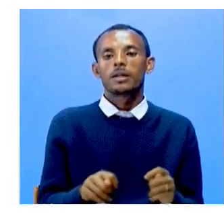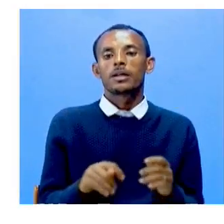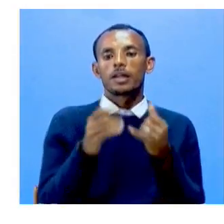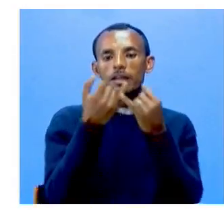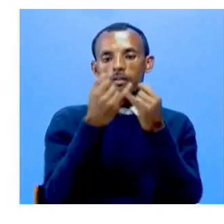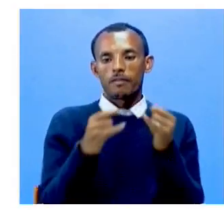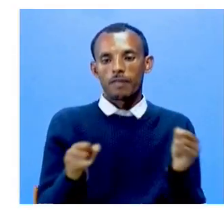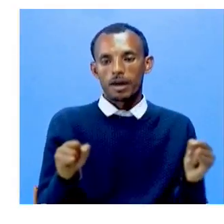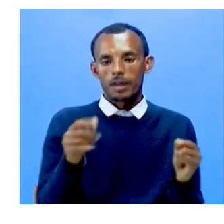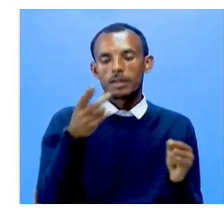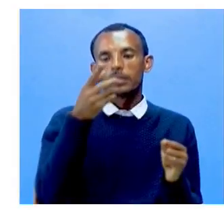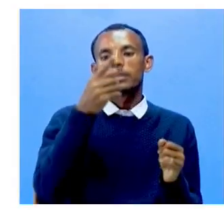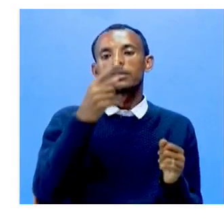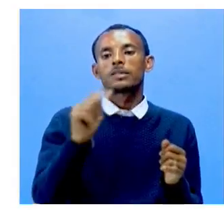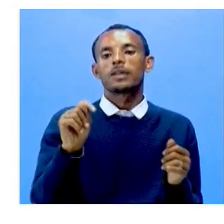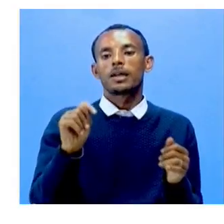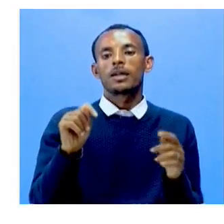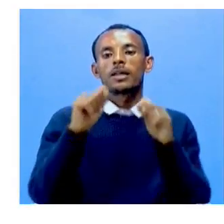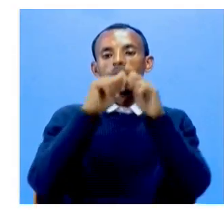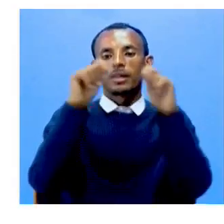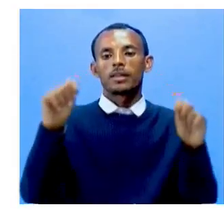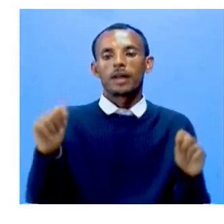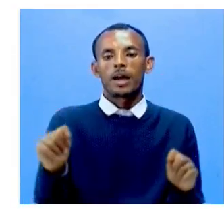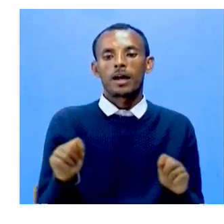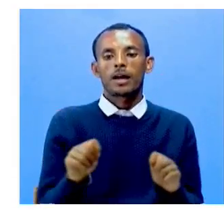divides the triangle